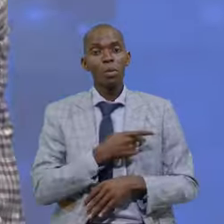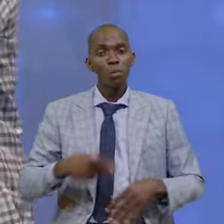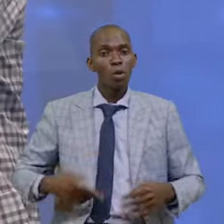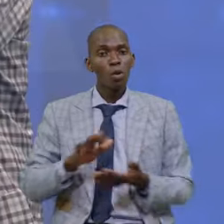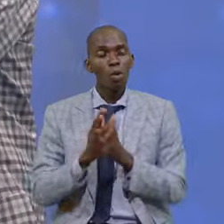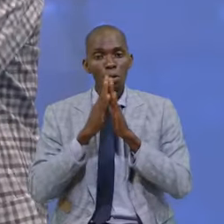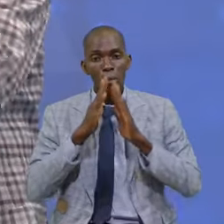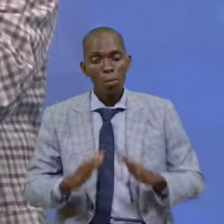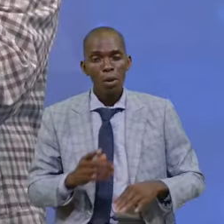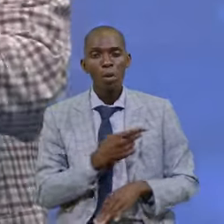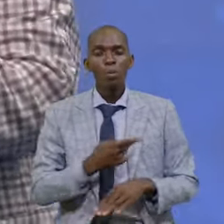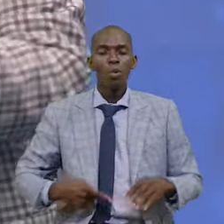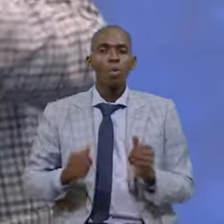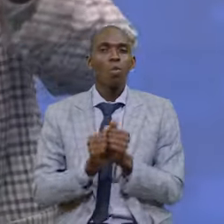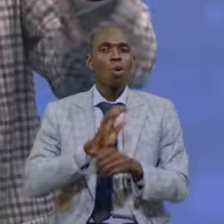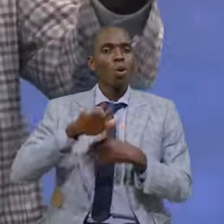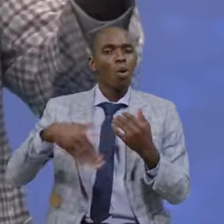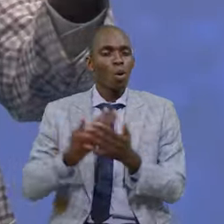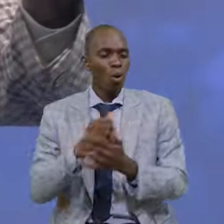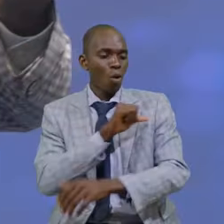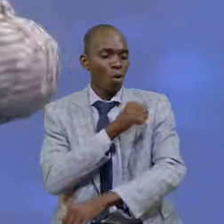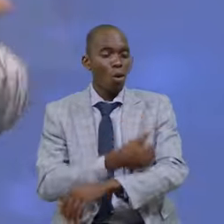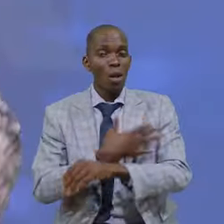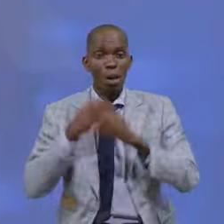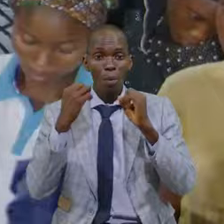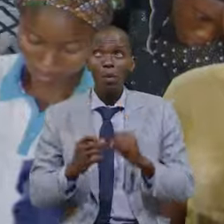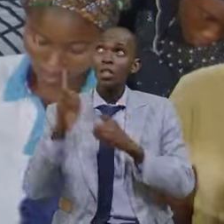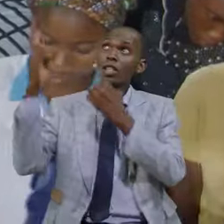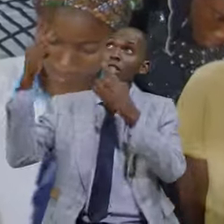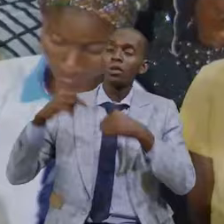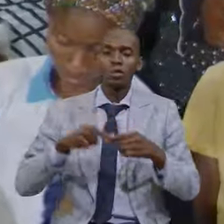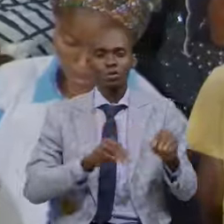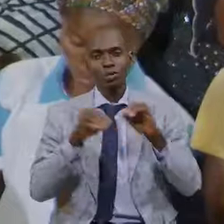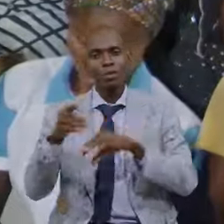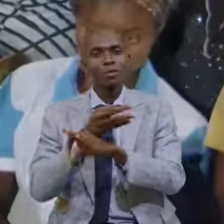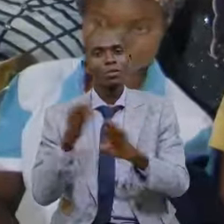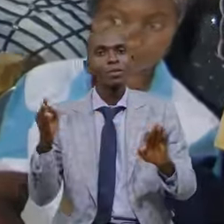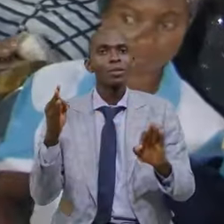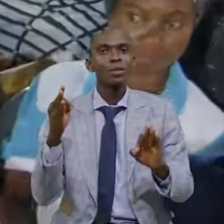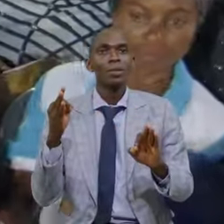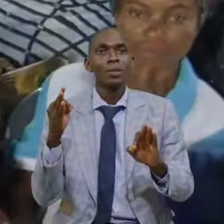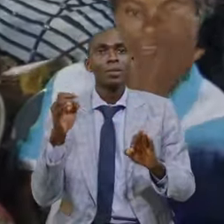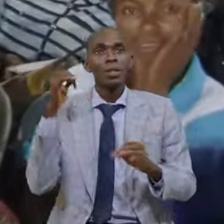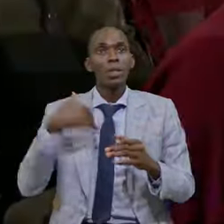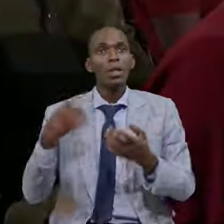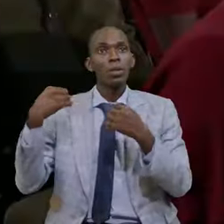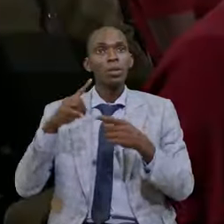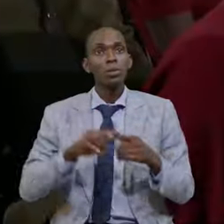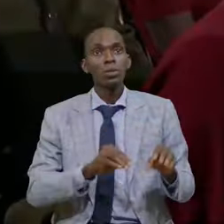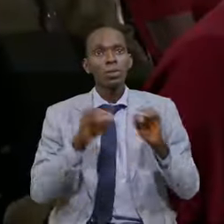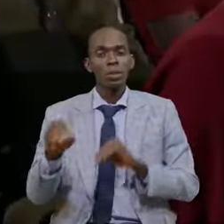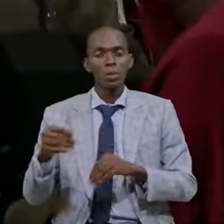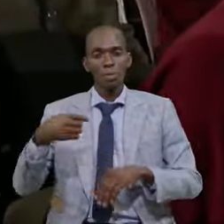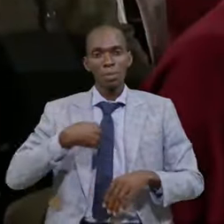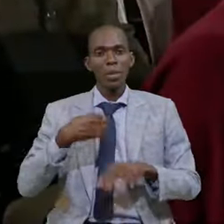Prince with all authority and power. He has come to set you free. He has come to set me